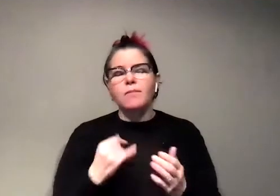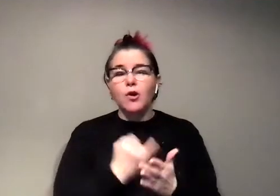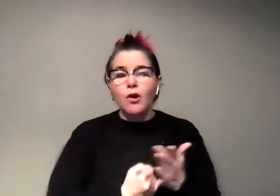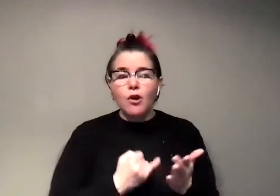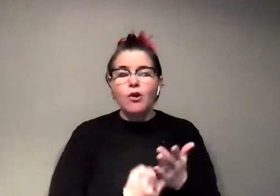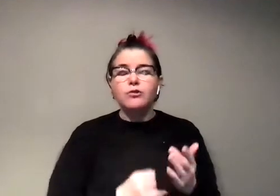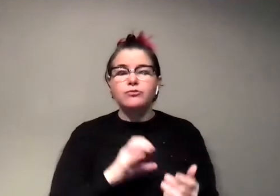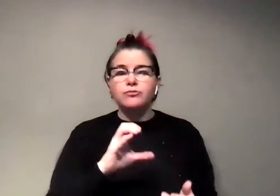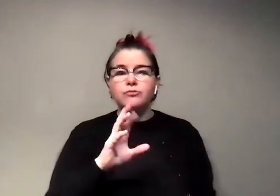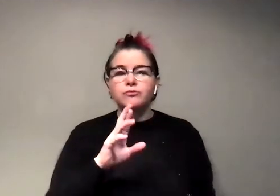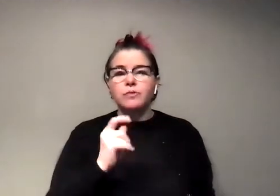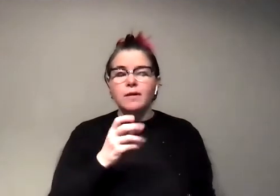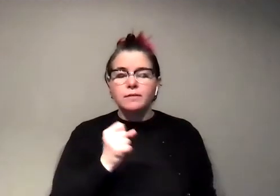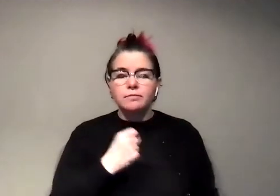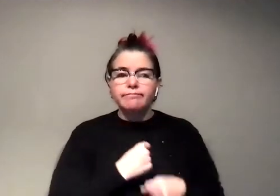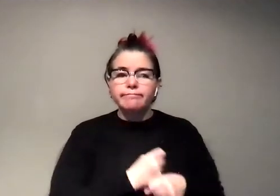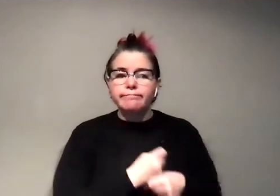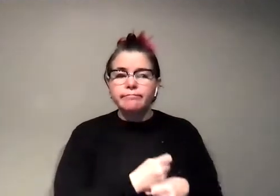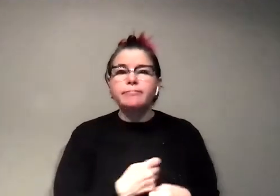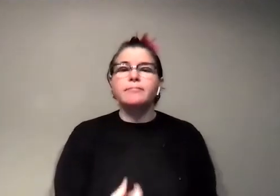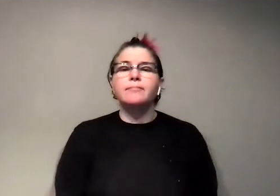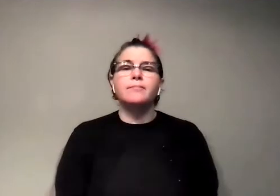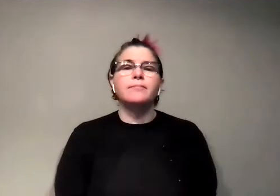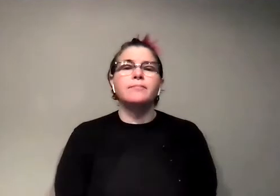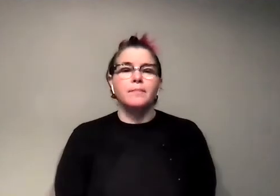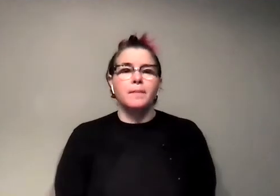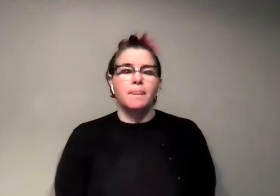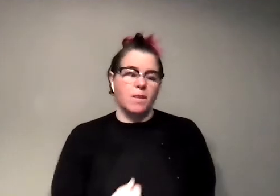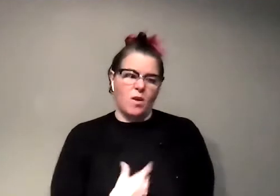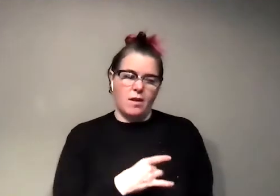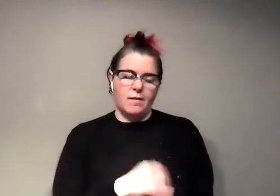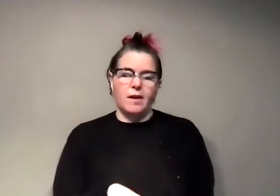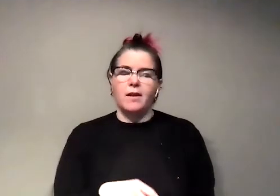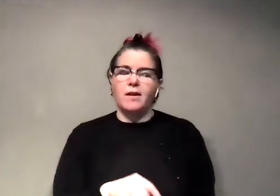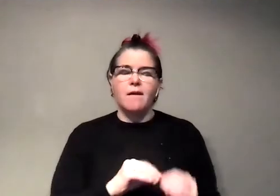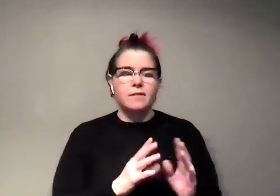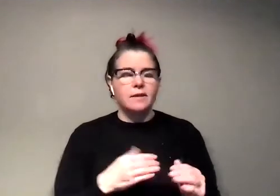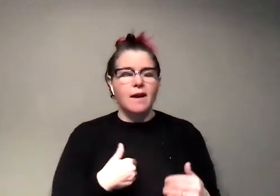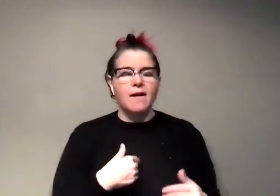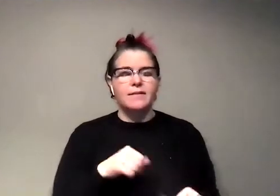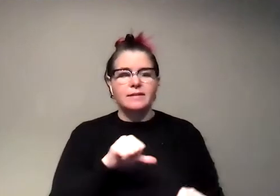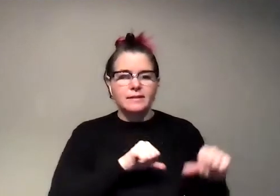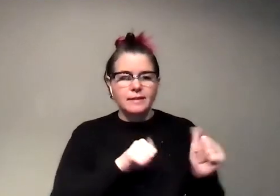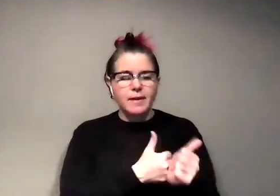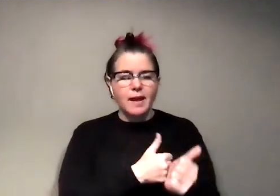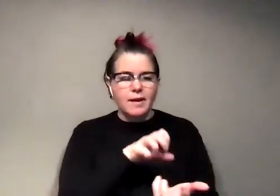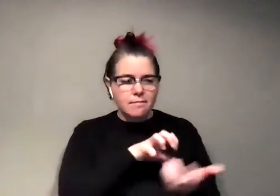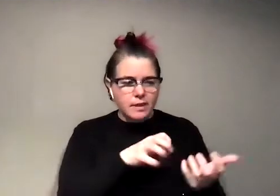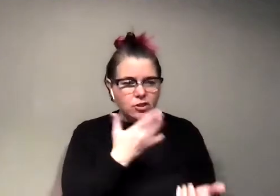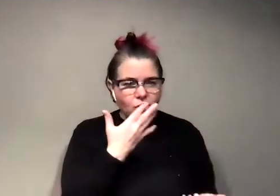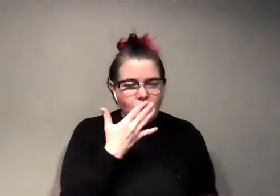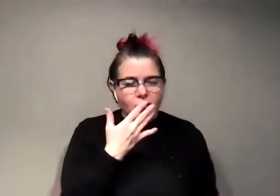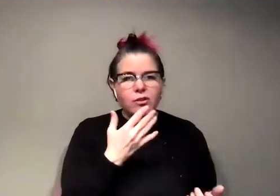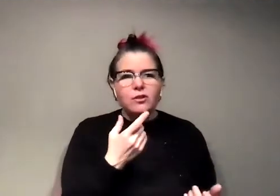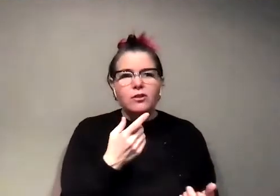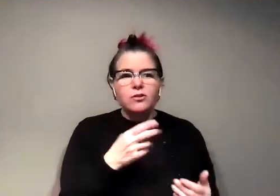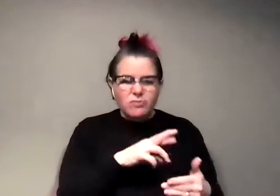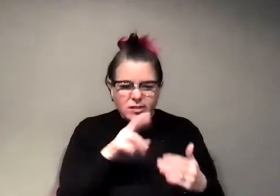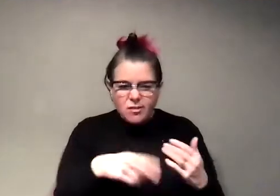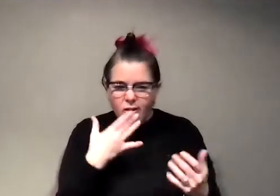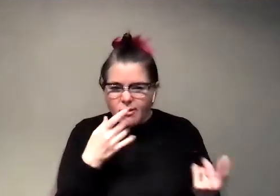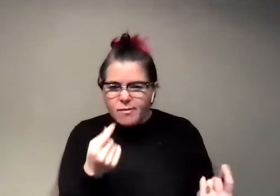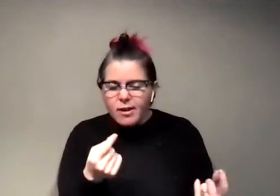really liked. And there's obviously a science behind mixing colors and what colors that you get. And